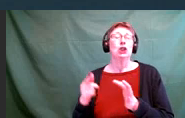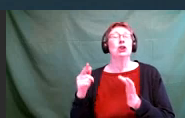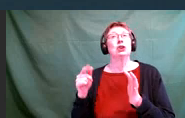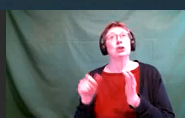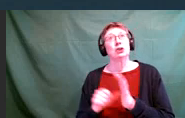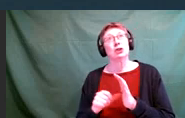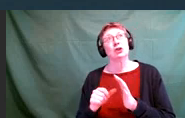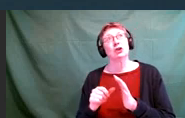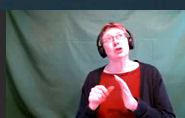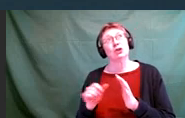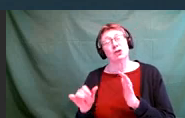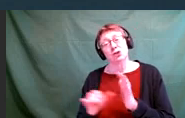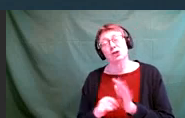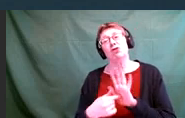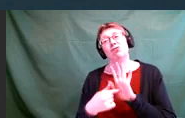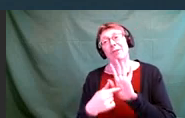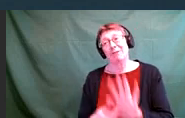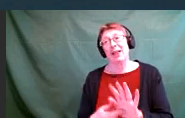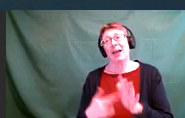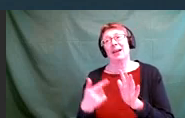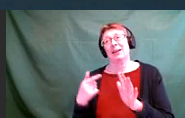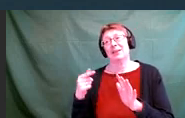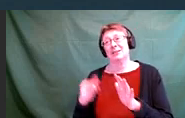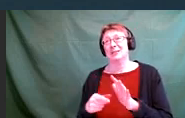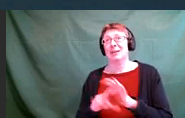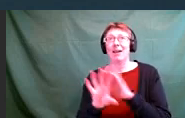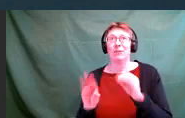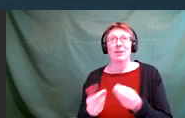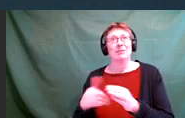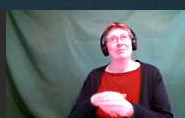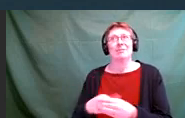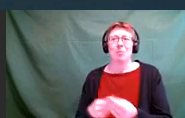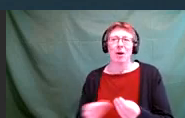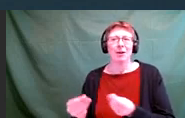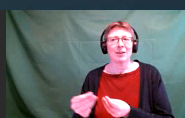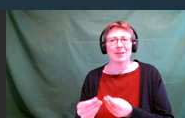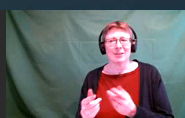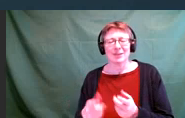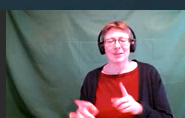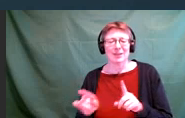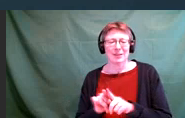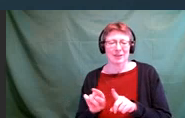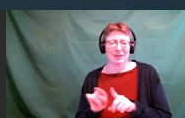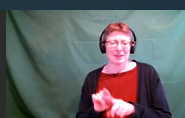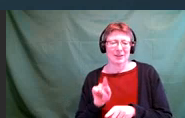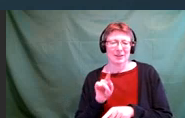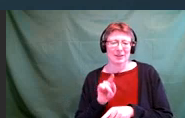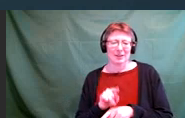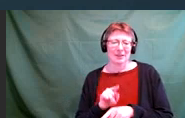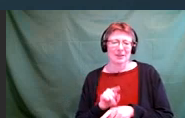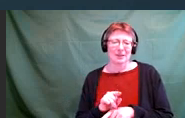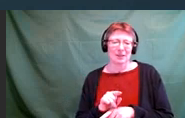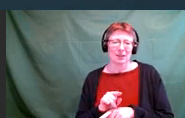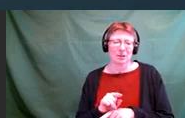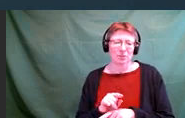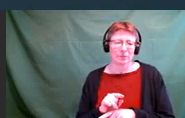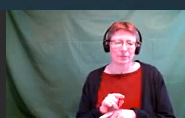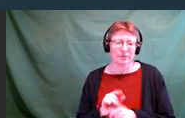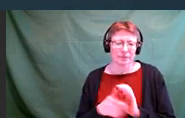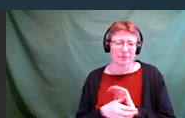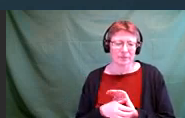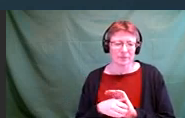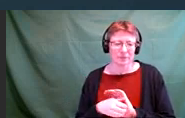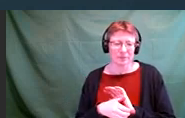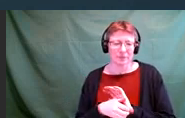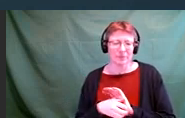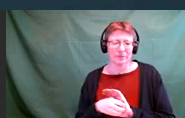be bubbles and crashes in these. And the same with earnings surprise anomalies.